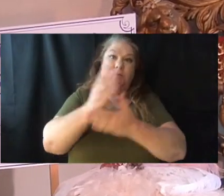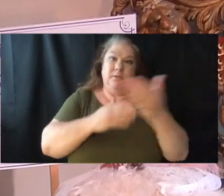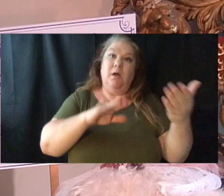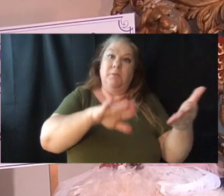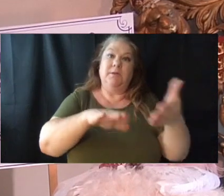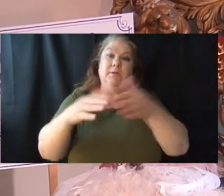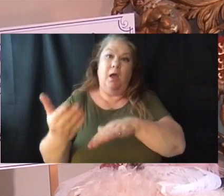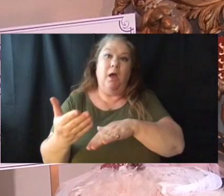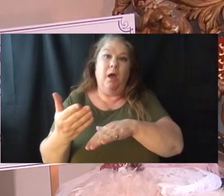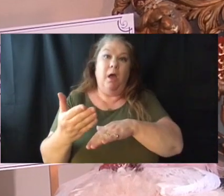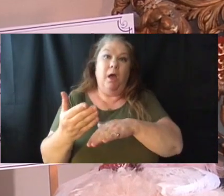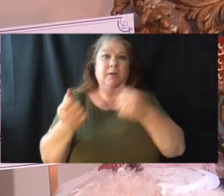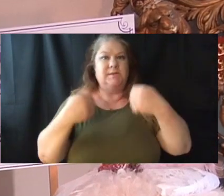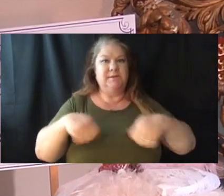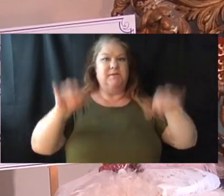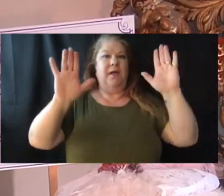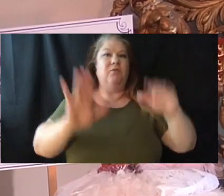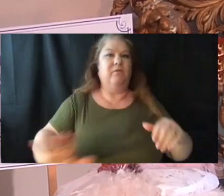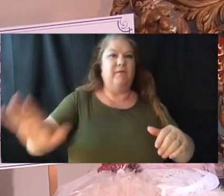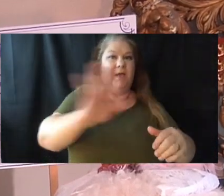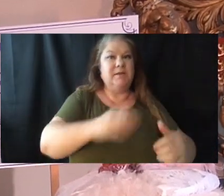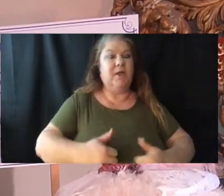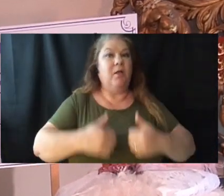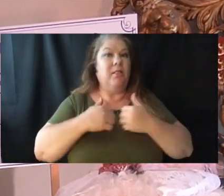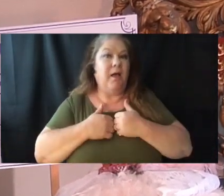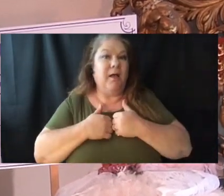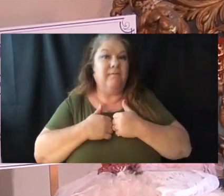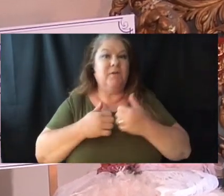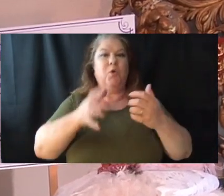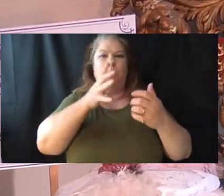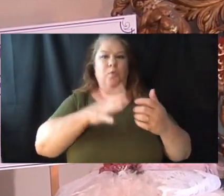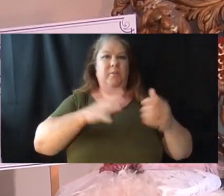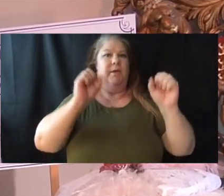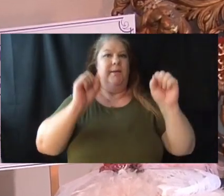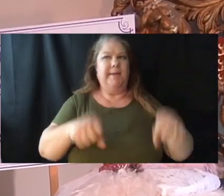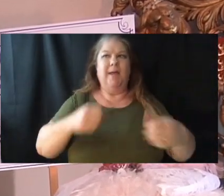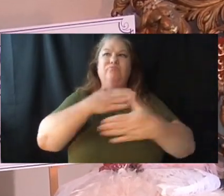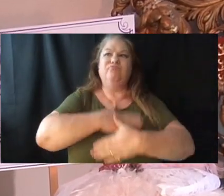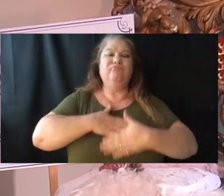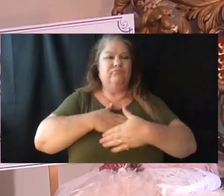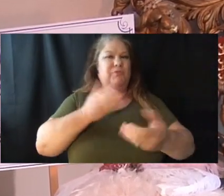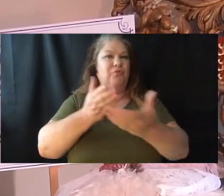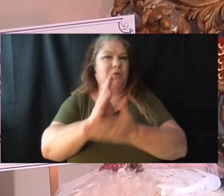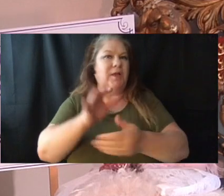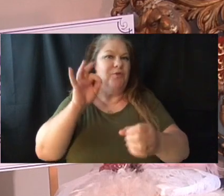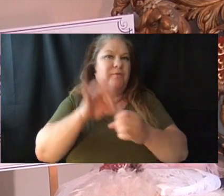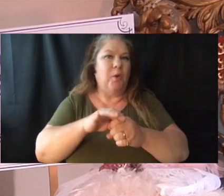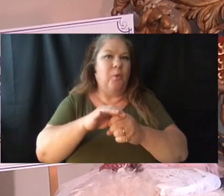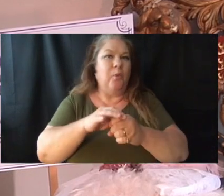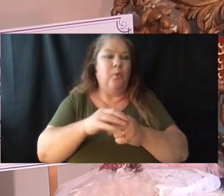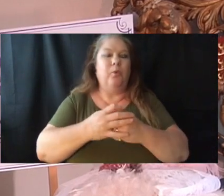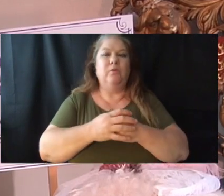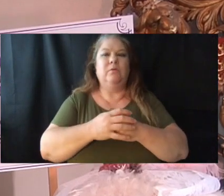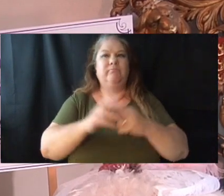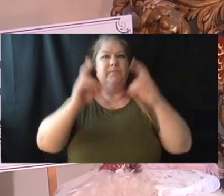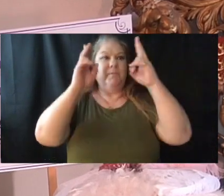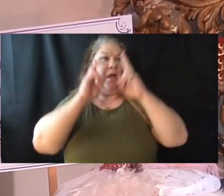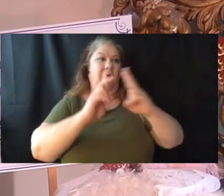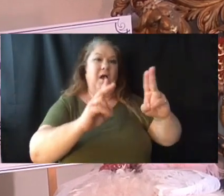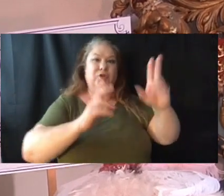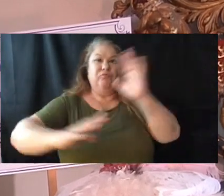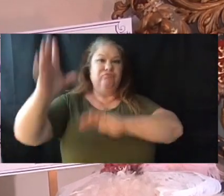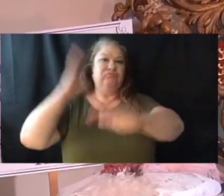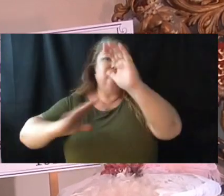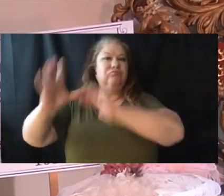died sacrificing their lives so women could enjoy the right to vote. Honor their